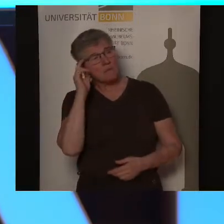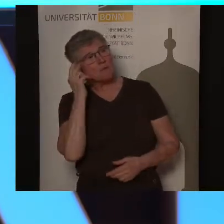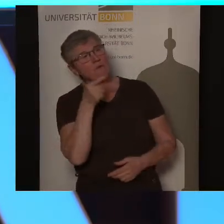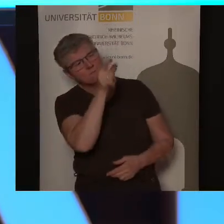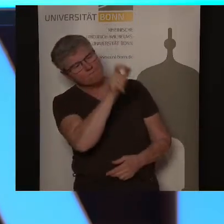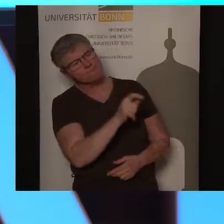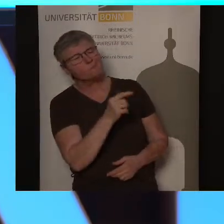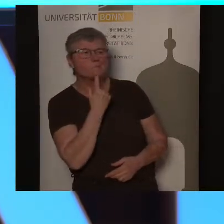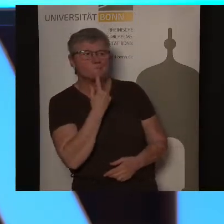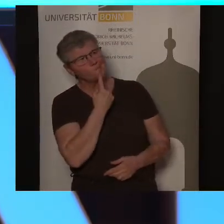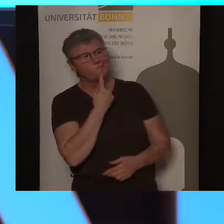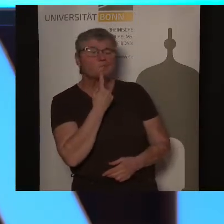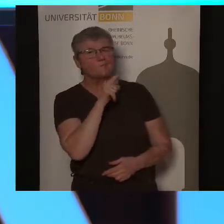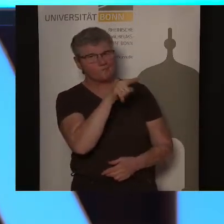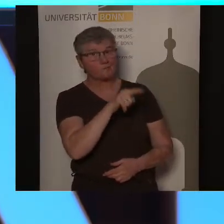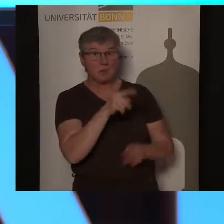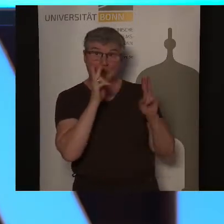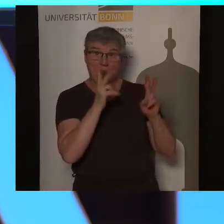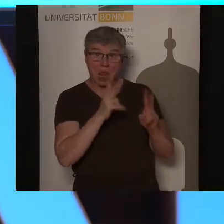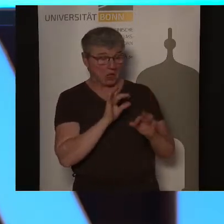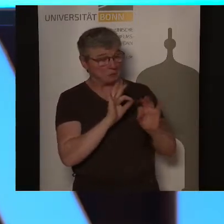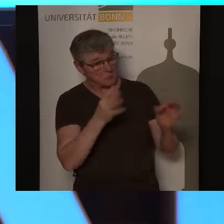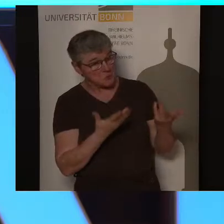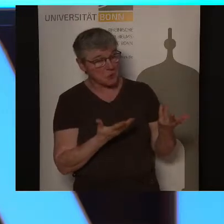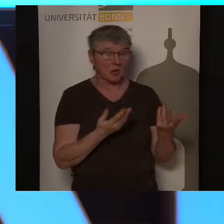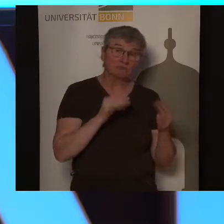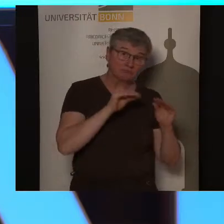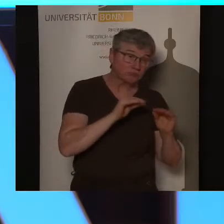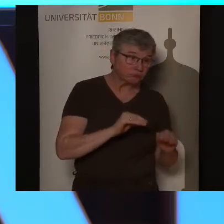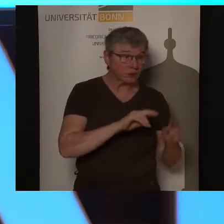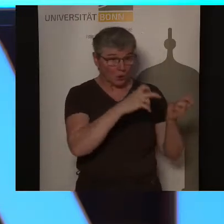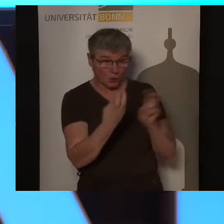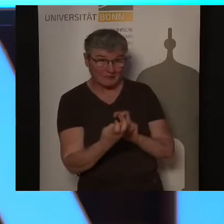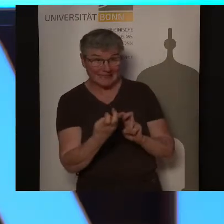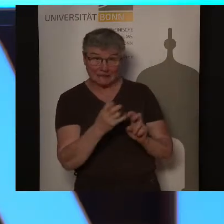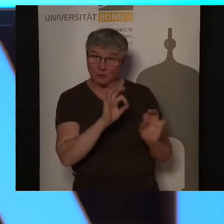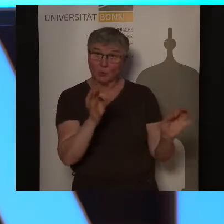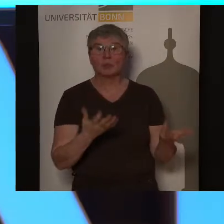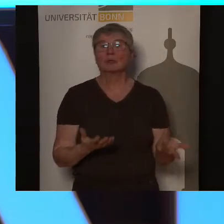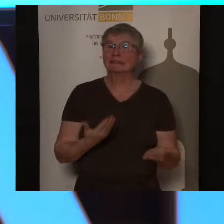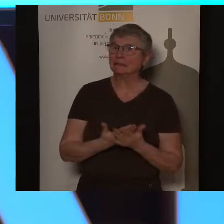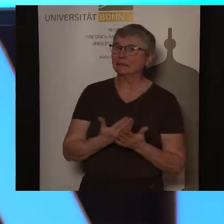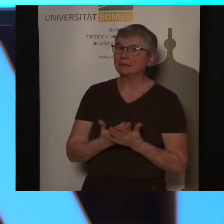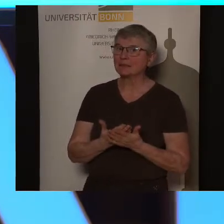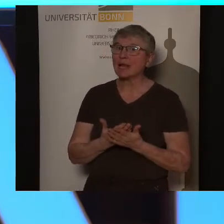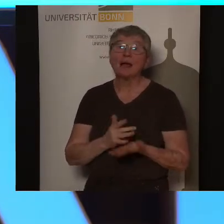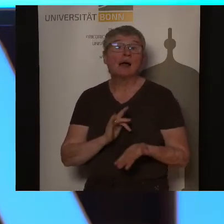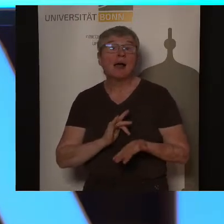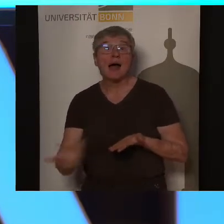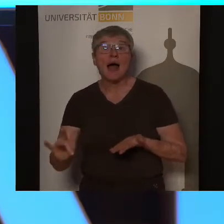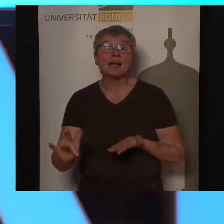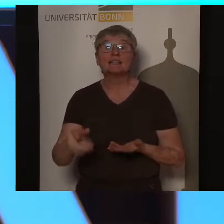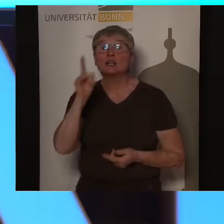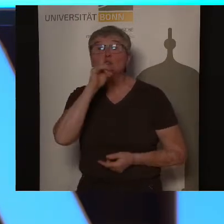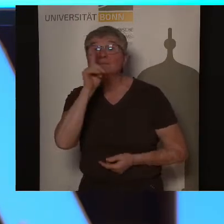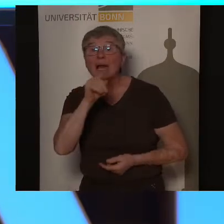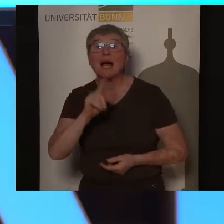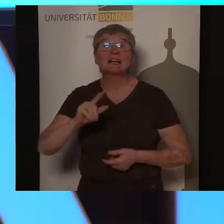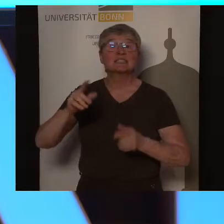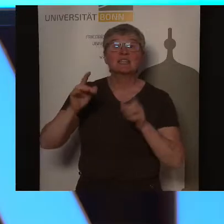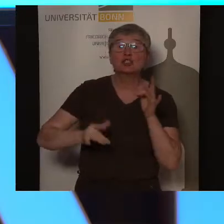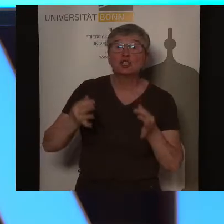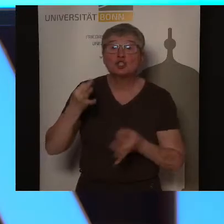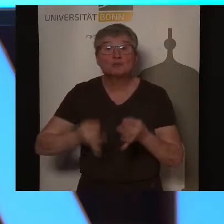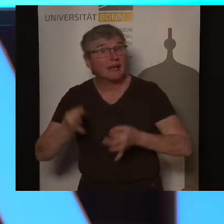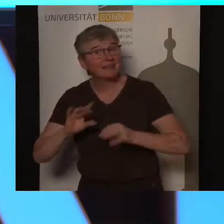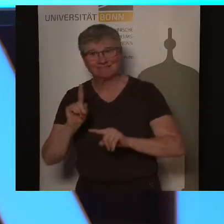there. We look at which professor would be the best pick, in our opinion, with regards to teaching and research, for